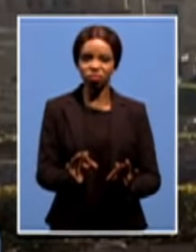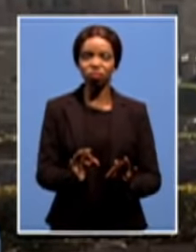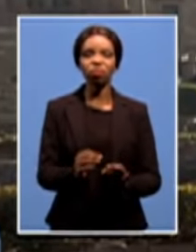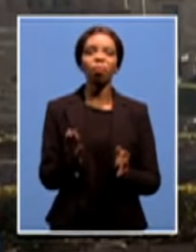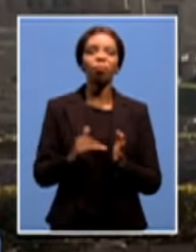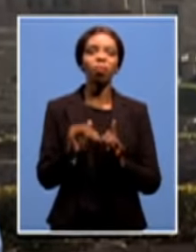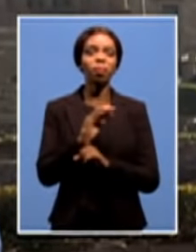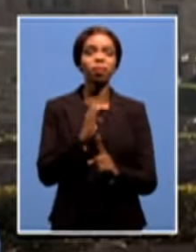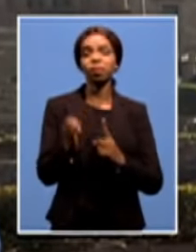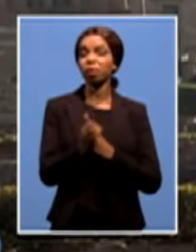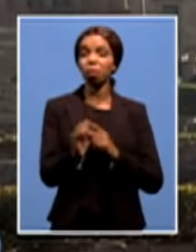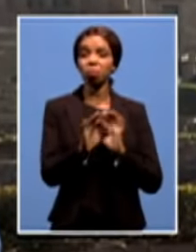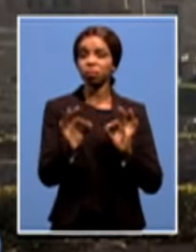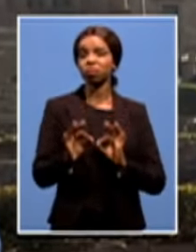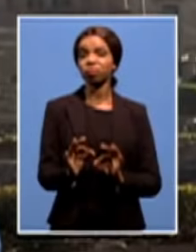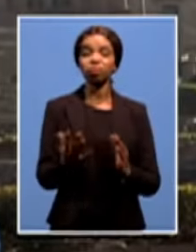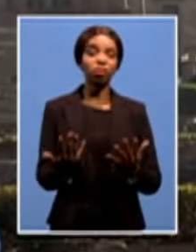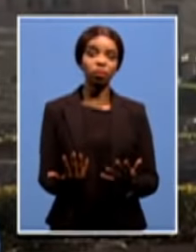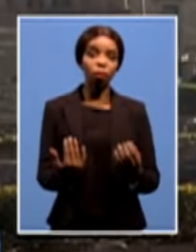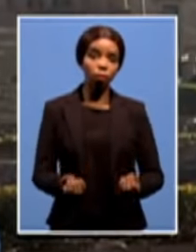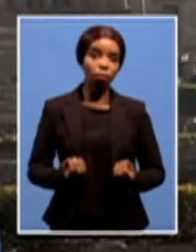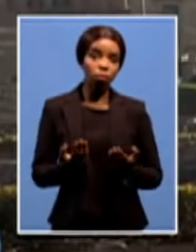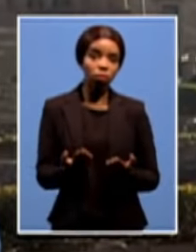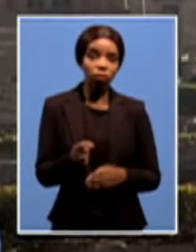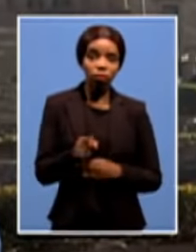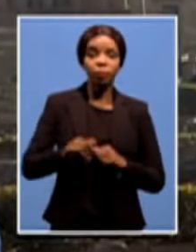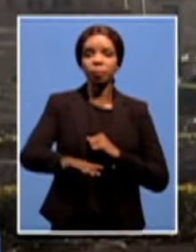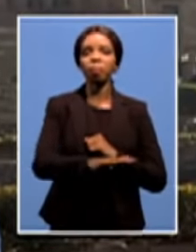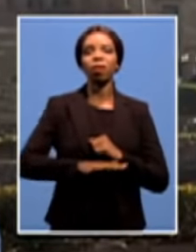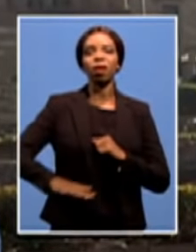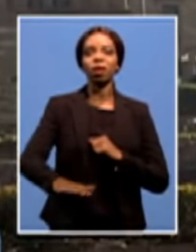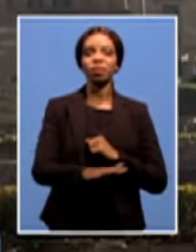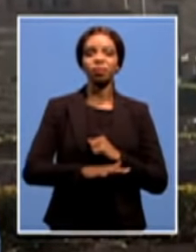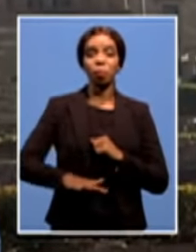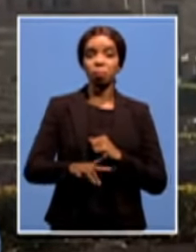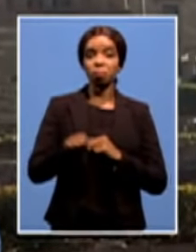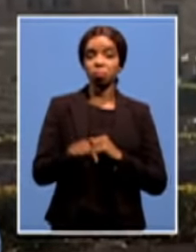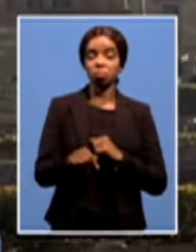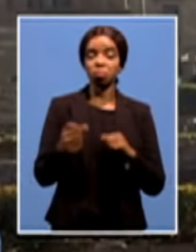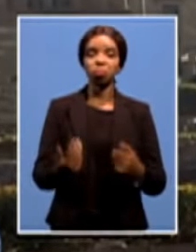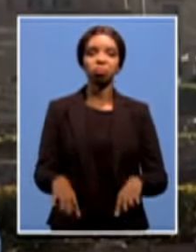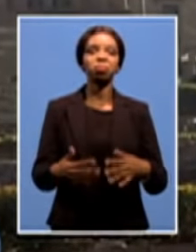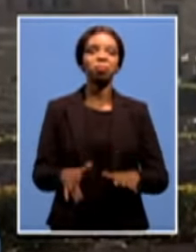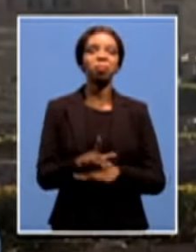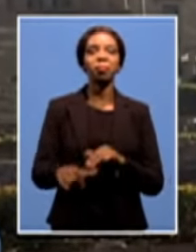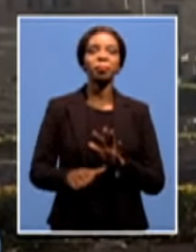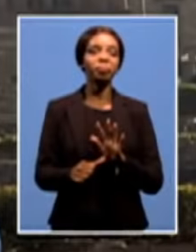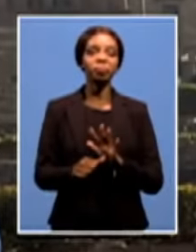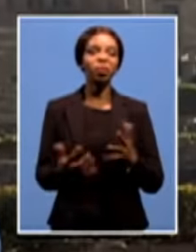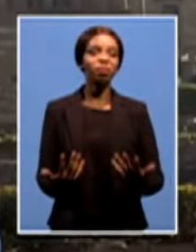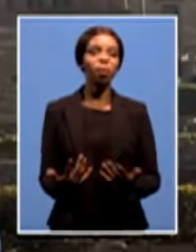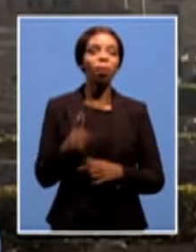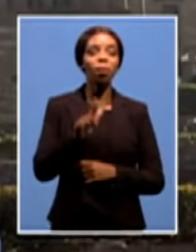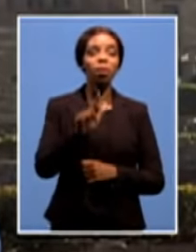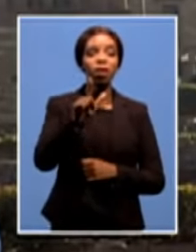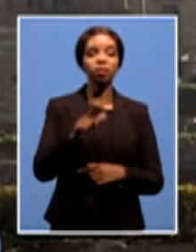nurturing environments to provide, you know, this very essential platform for them to succeed later on in